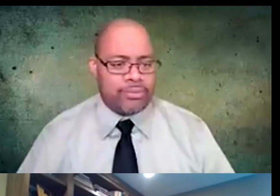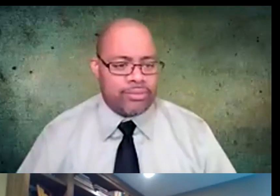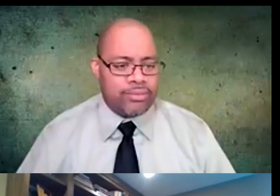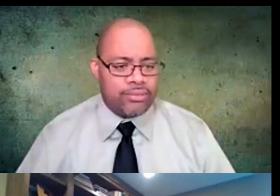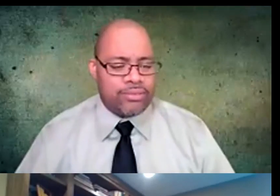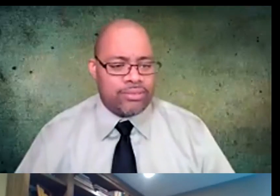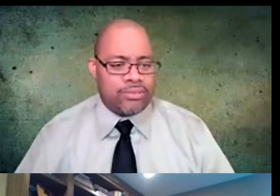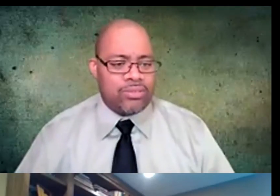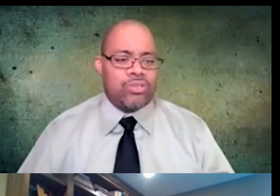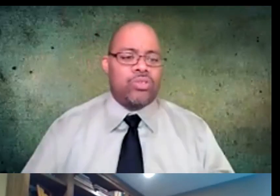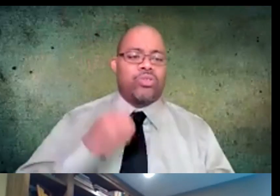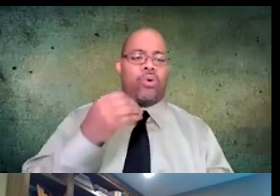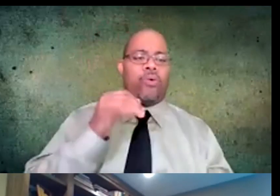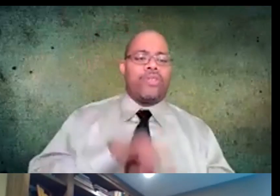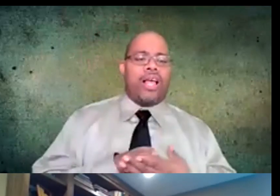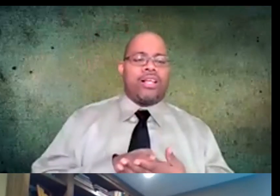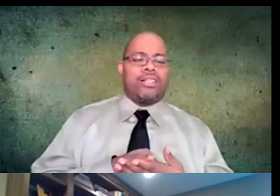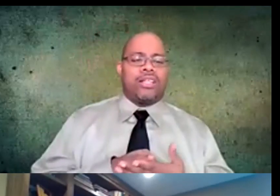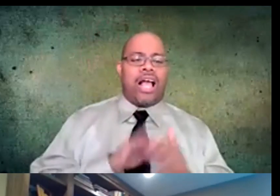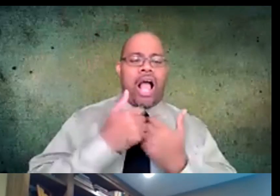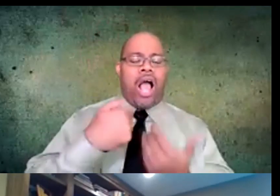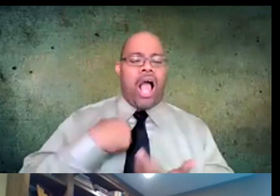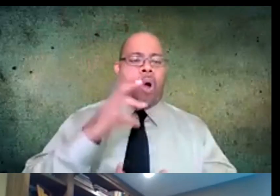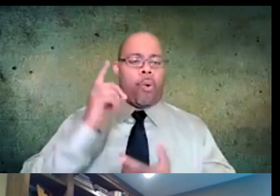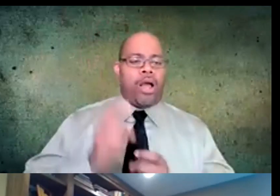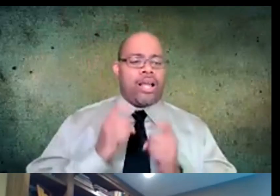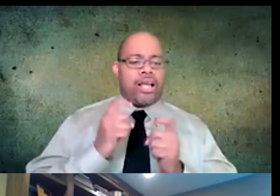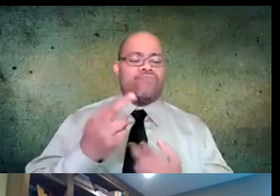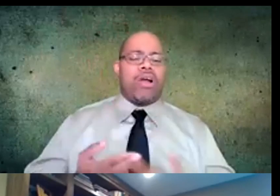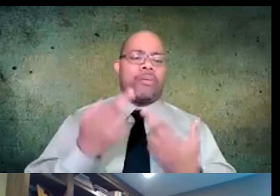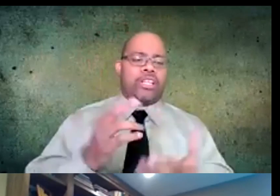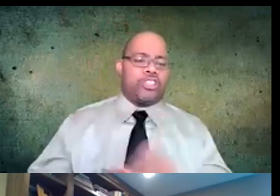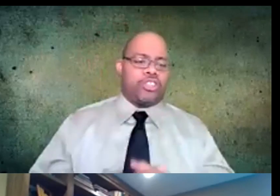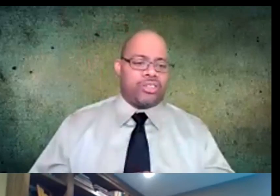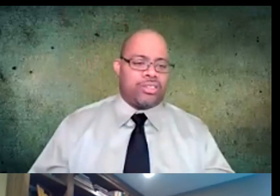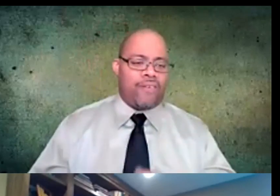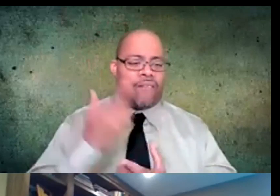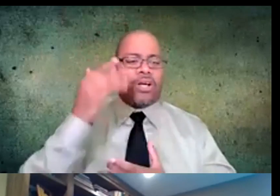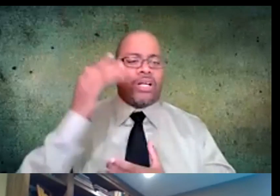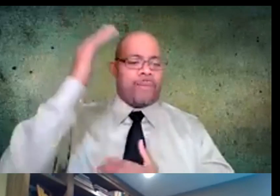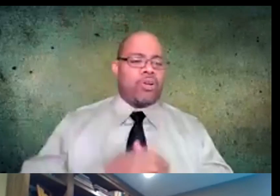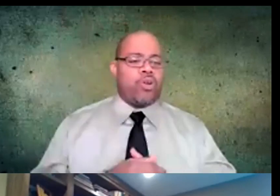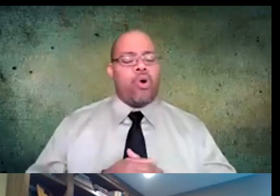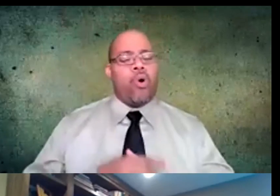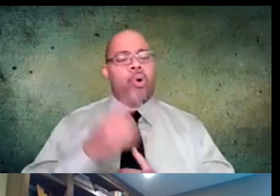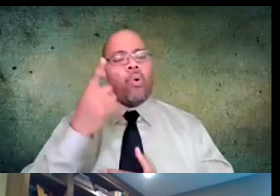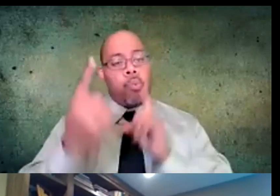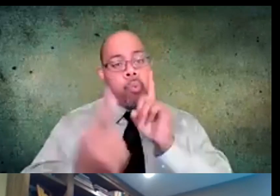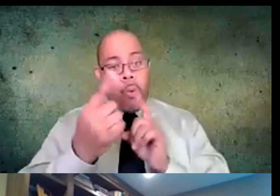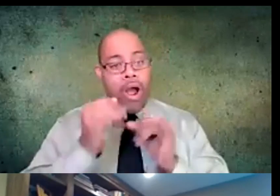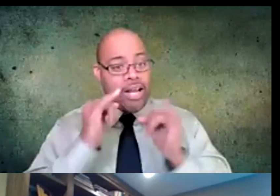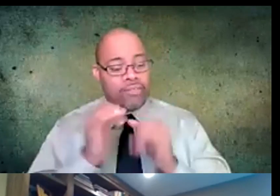right? So that's how I would give a recommendation for seminar. One-on-one